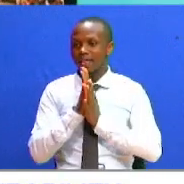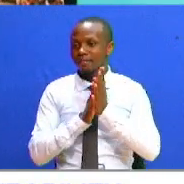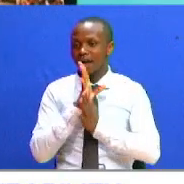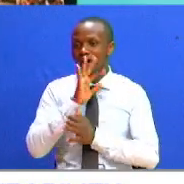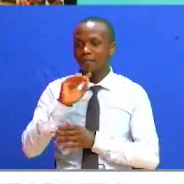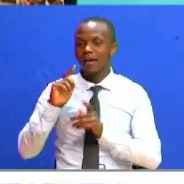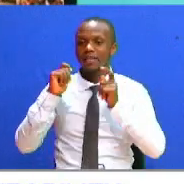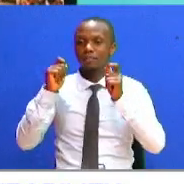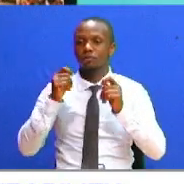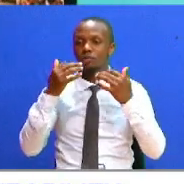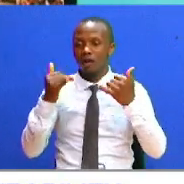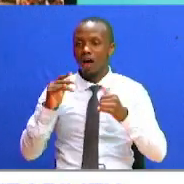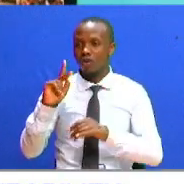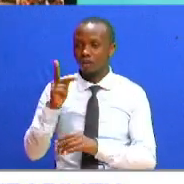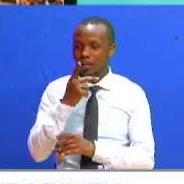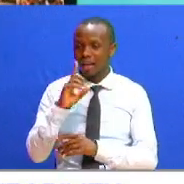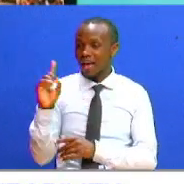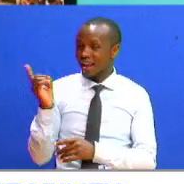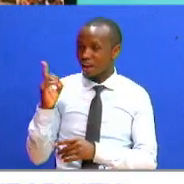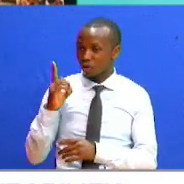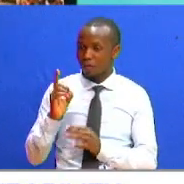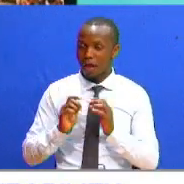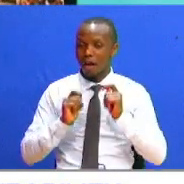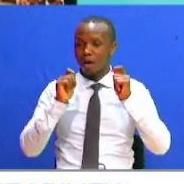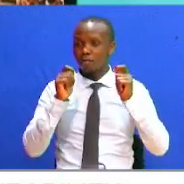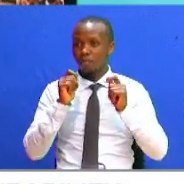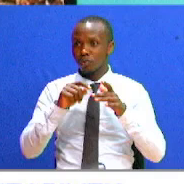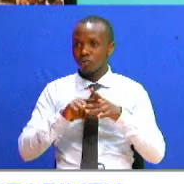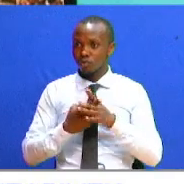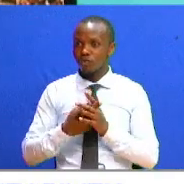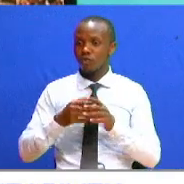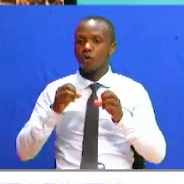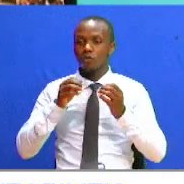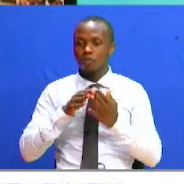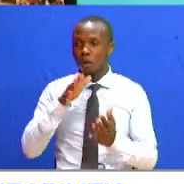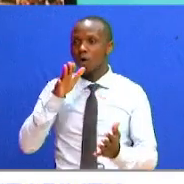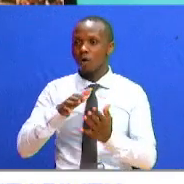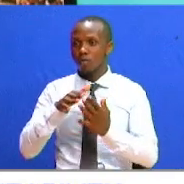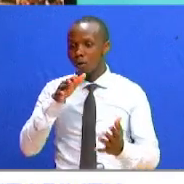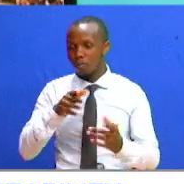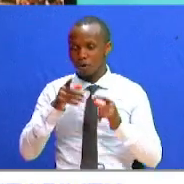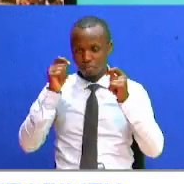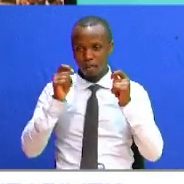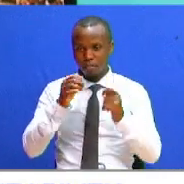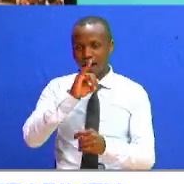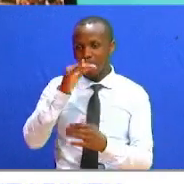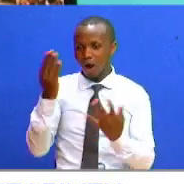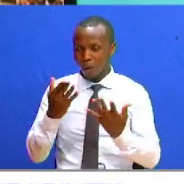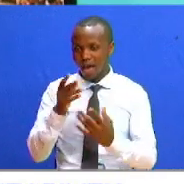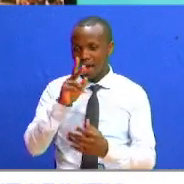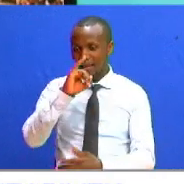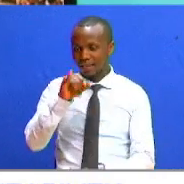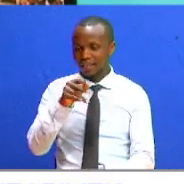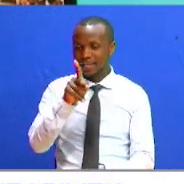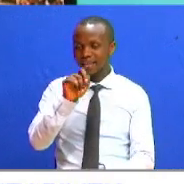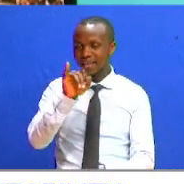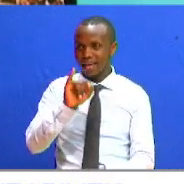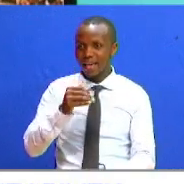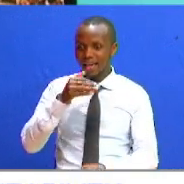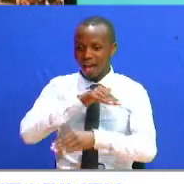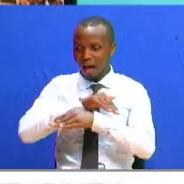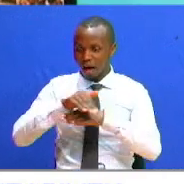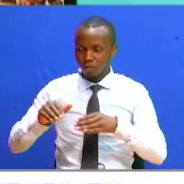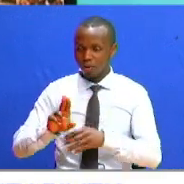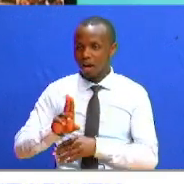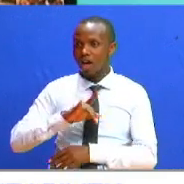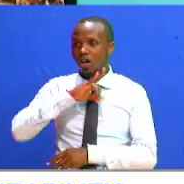Kenya. In Nairobi, protesters geared up for a major march at the Jomo Kenyatta International Airport, while across the border in Uganda,